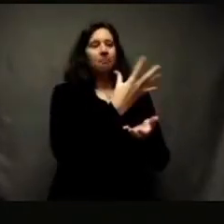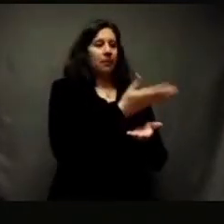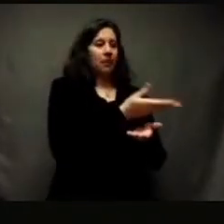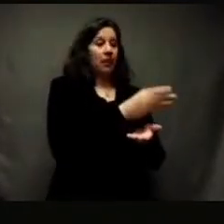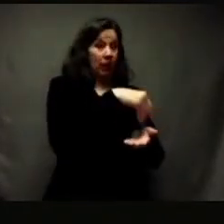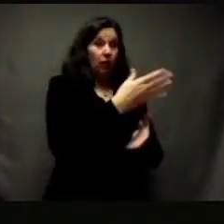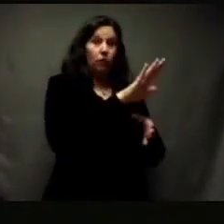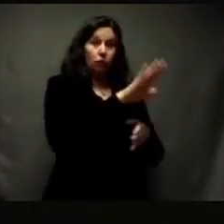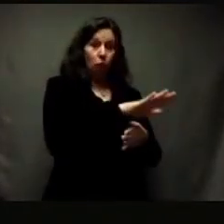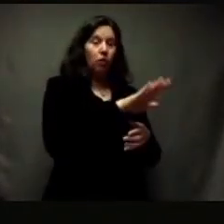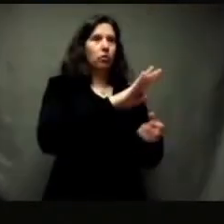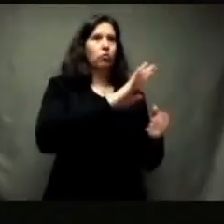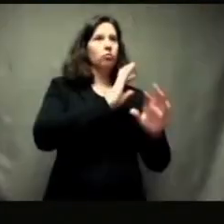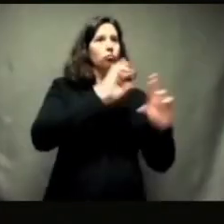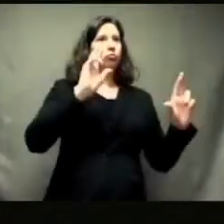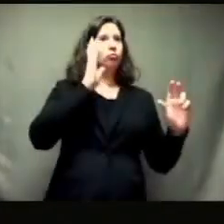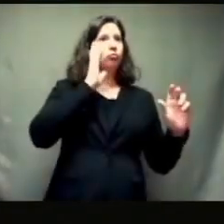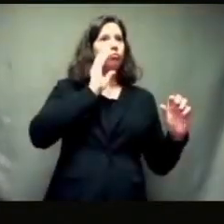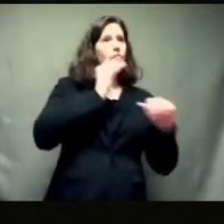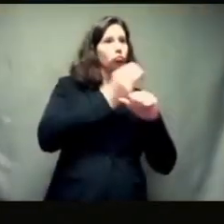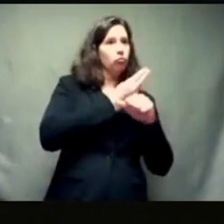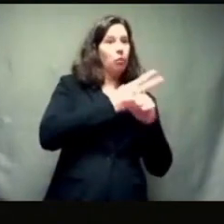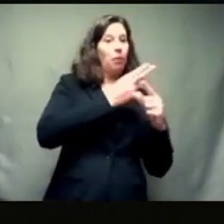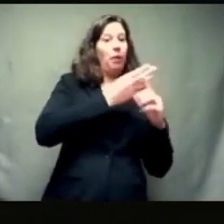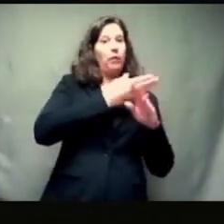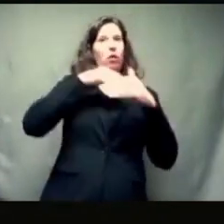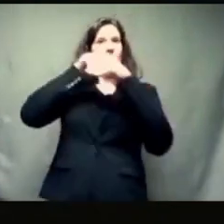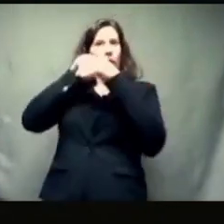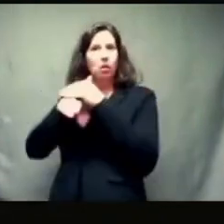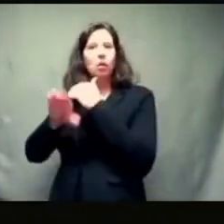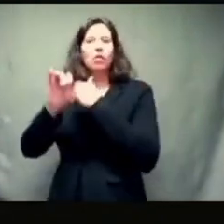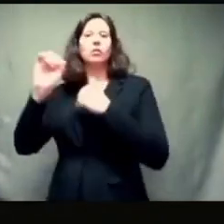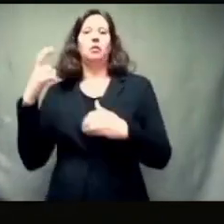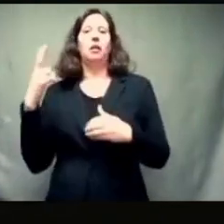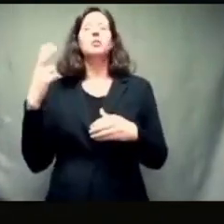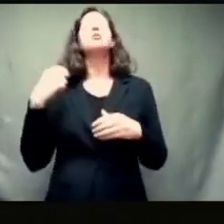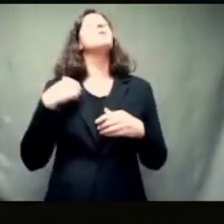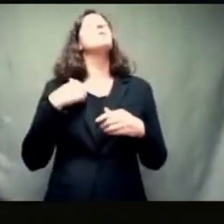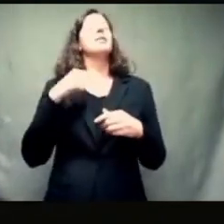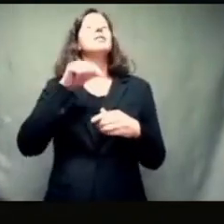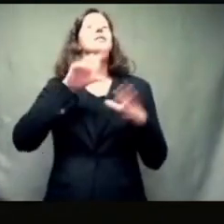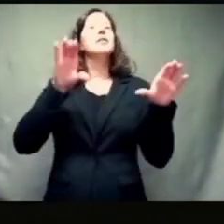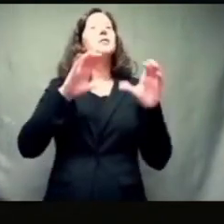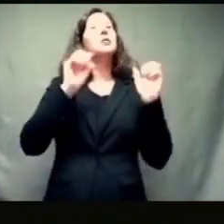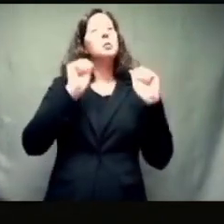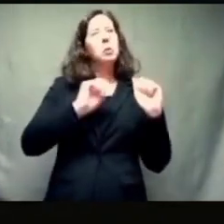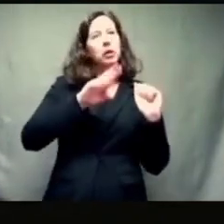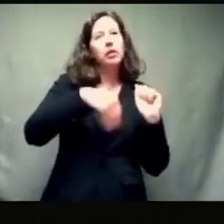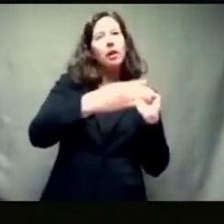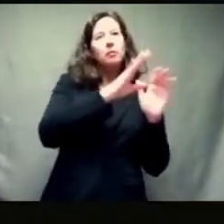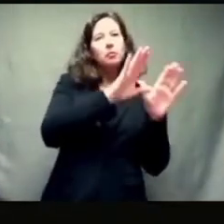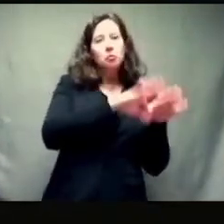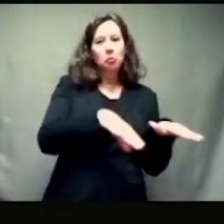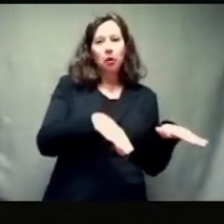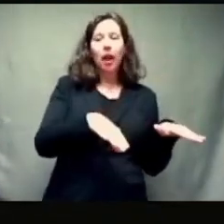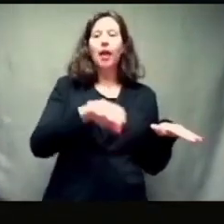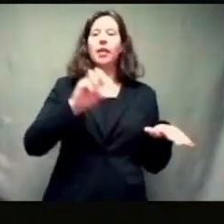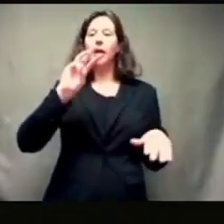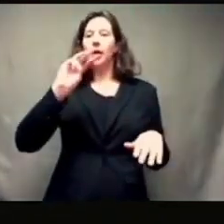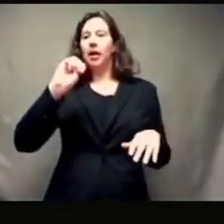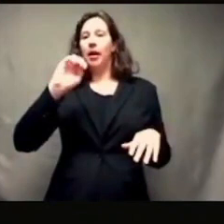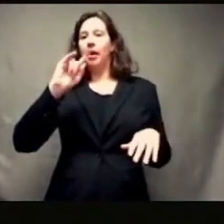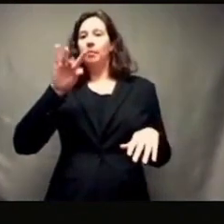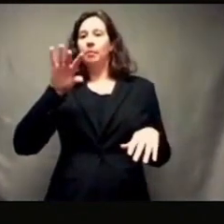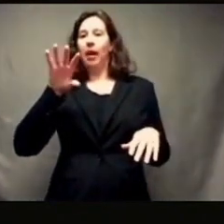then we'll take part in a transition activity. So we'll go over this activity that you could give to children, and then Maddie will do